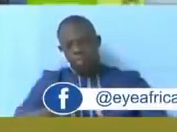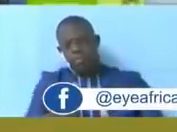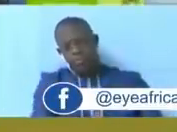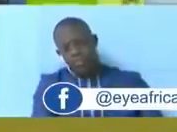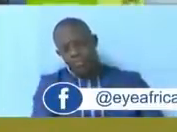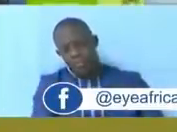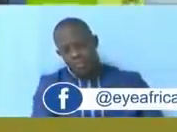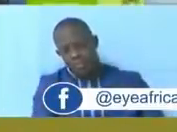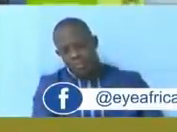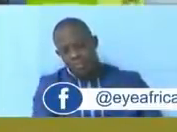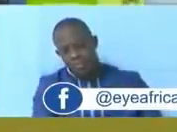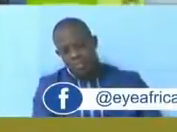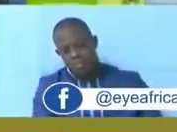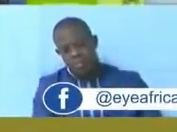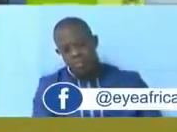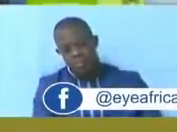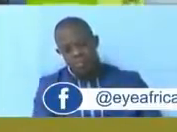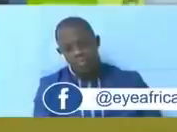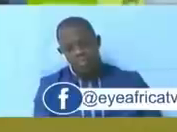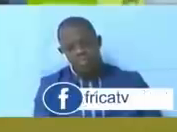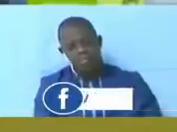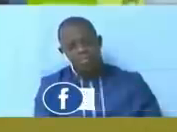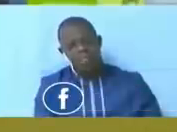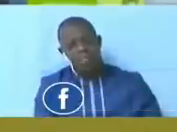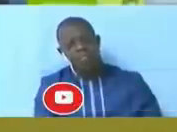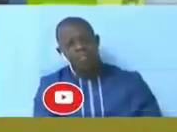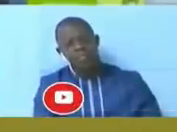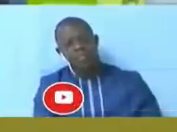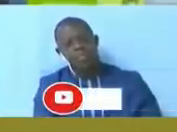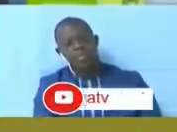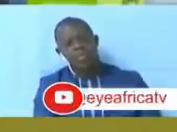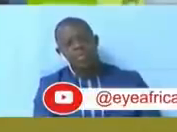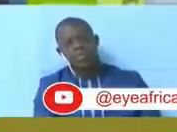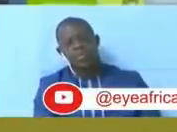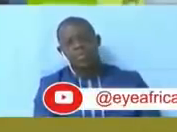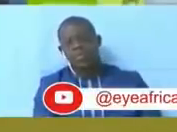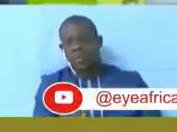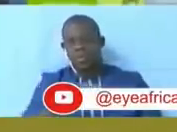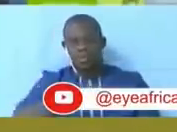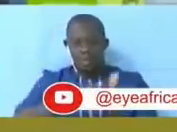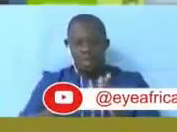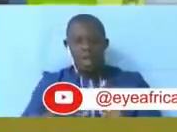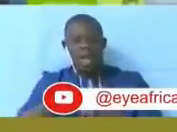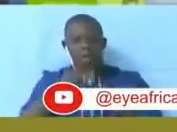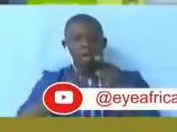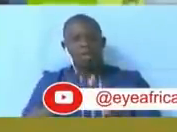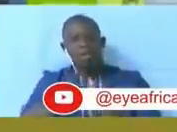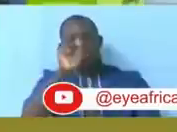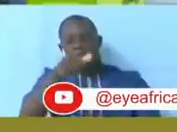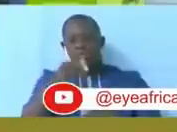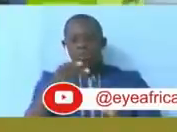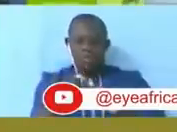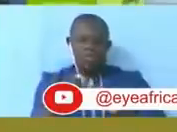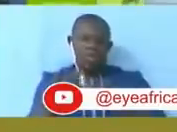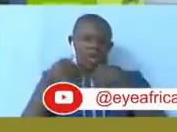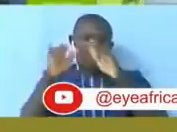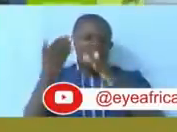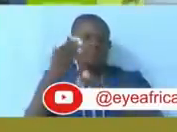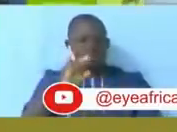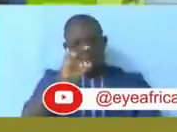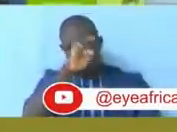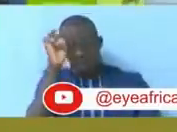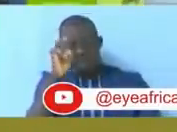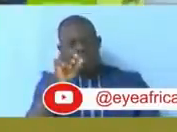fo bulo elar klinkan wala ye beta jire ya. So that warranted your second dismissal. Wala ya tinate by